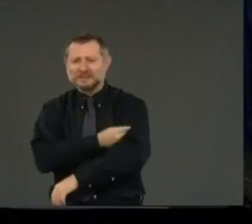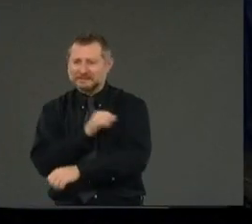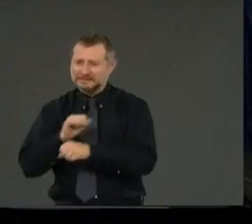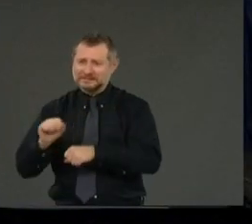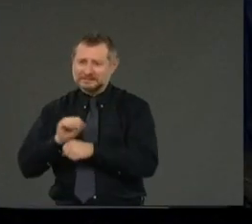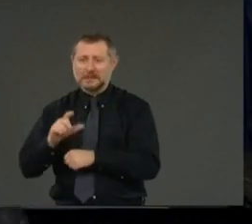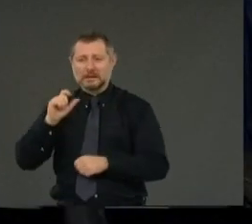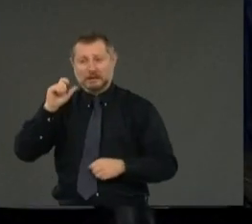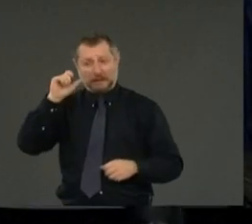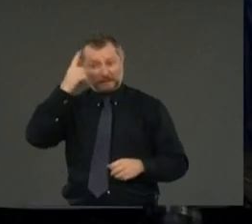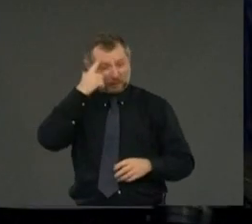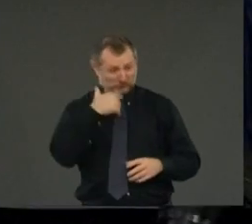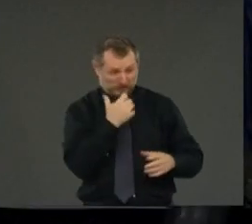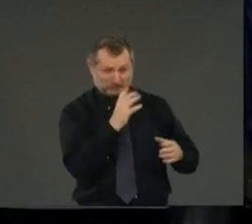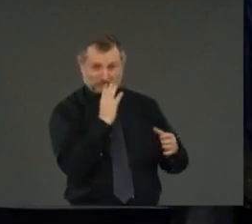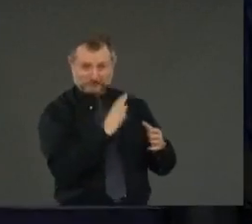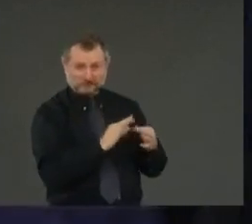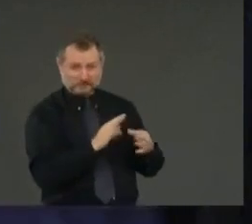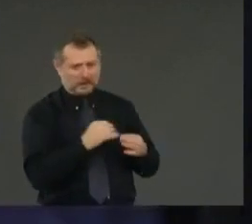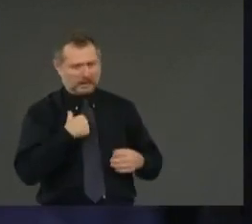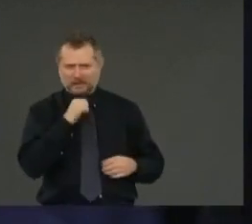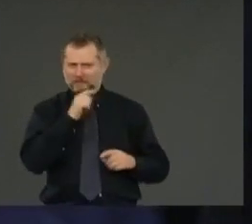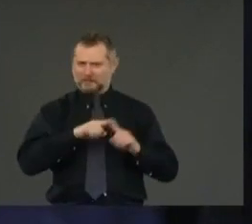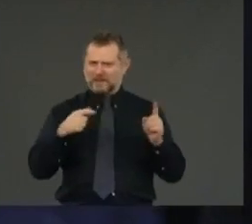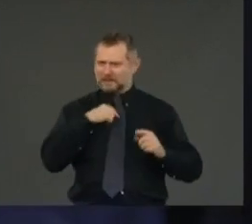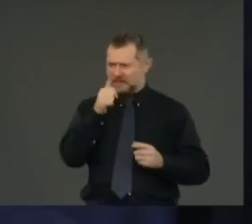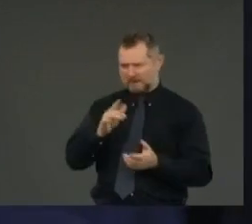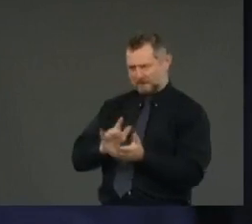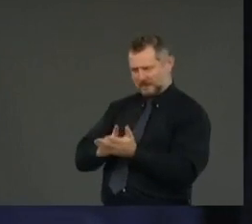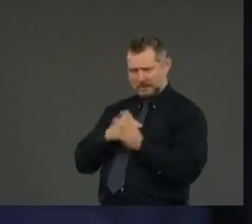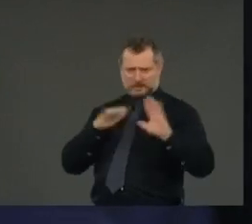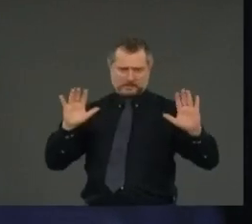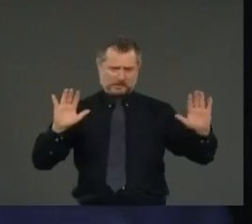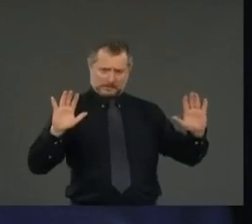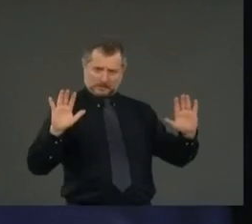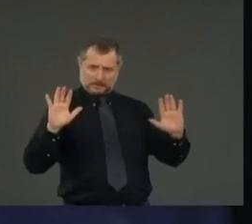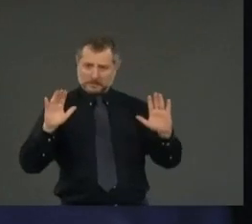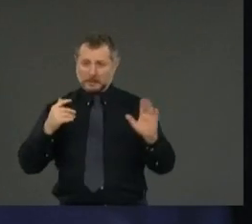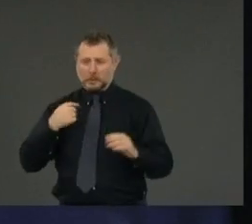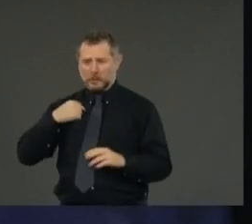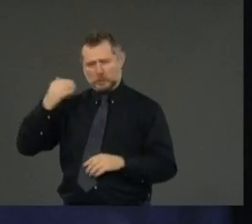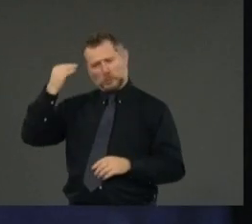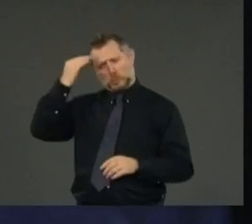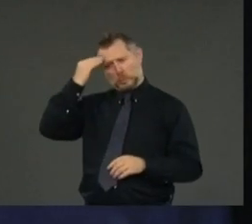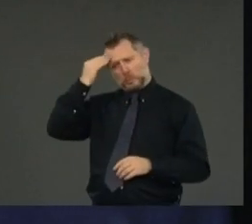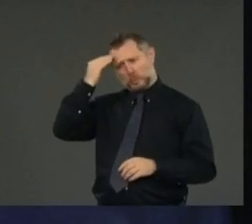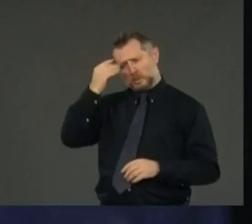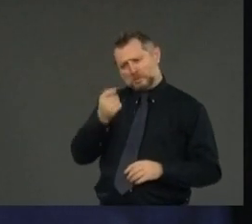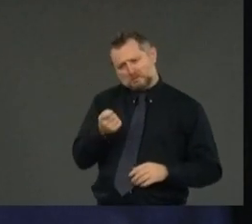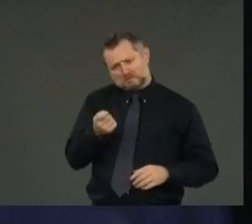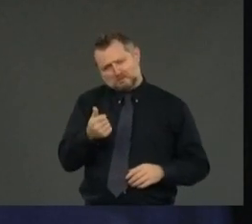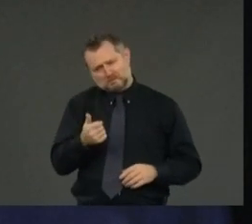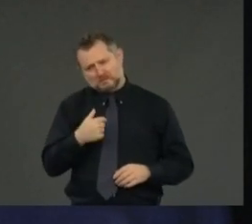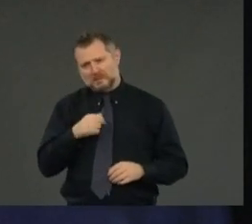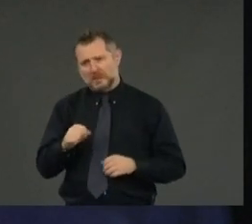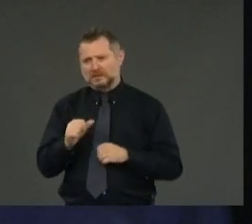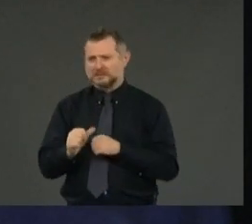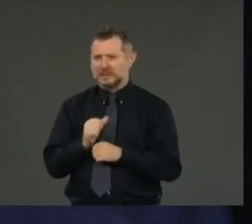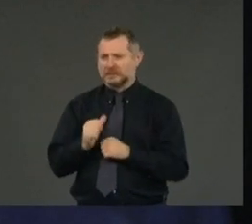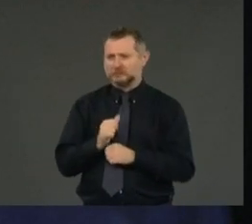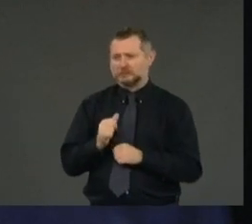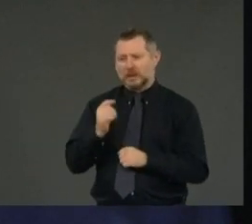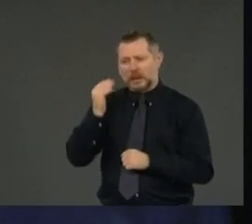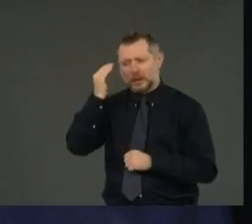As a non-medical professional who just knows enough to be slightly dangerous. Herd immunity